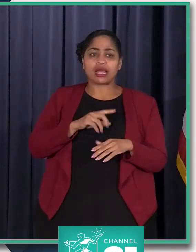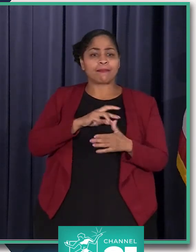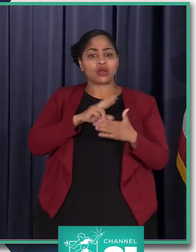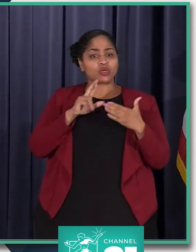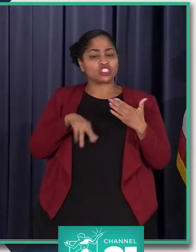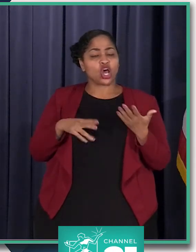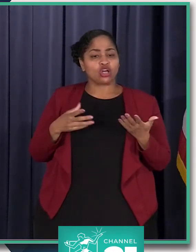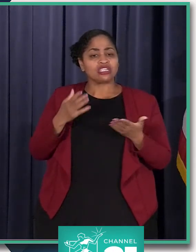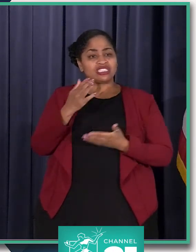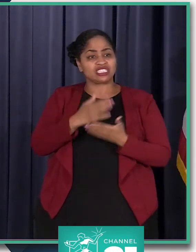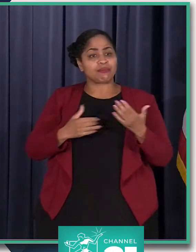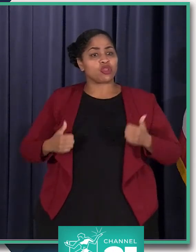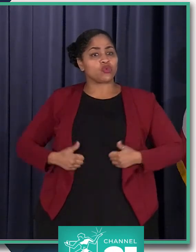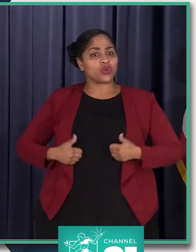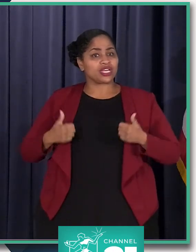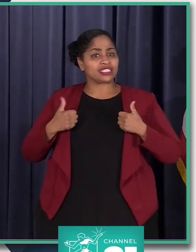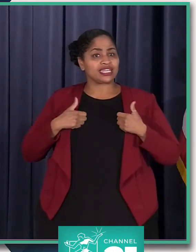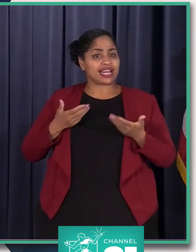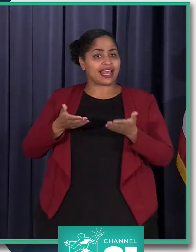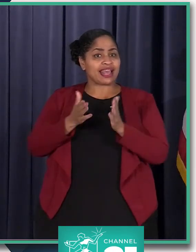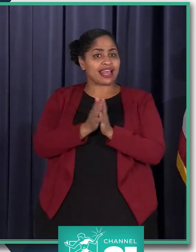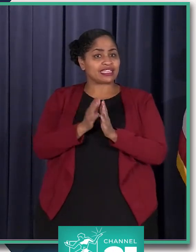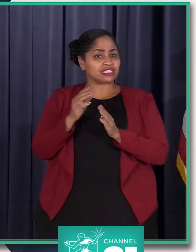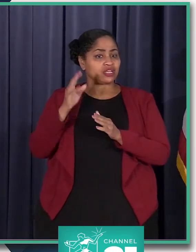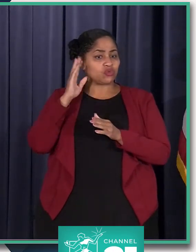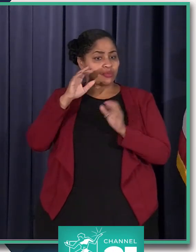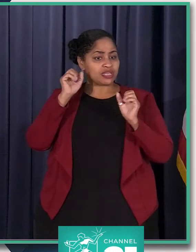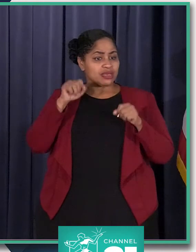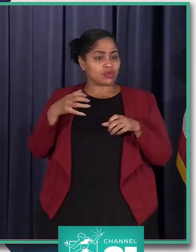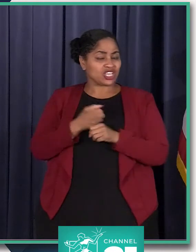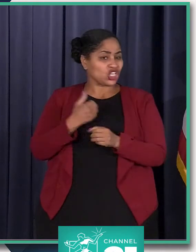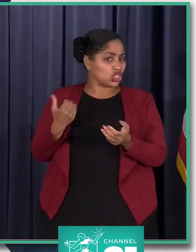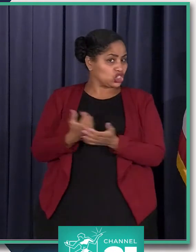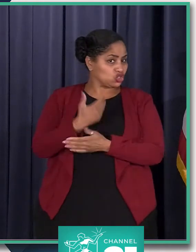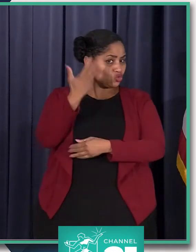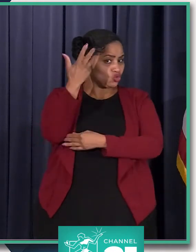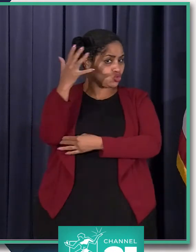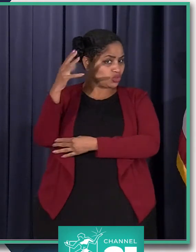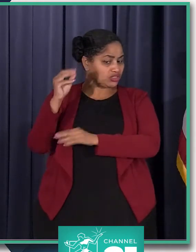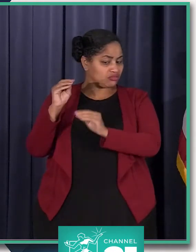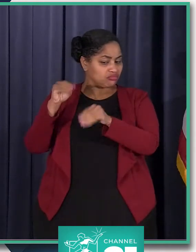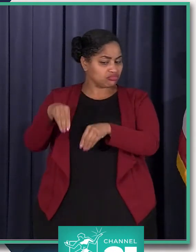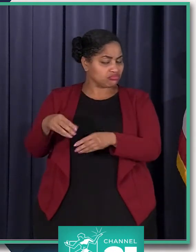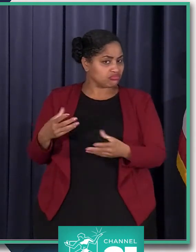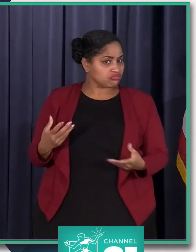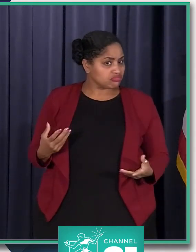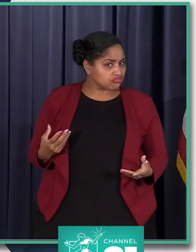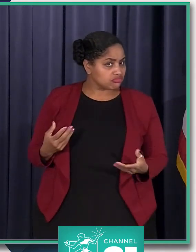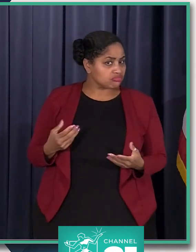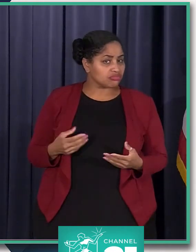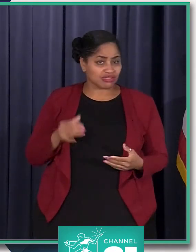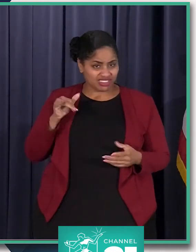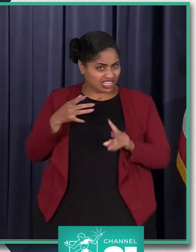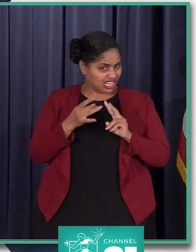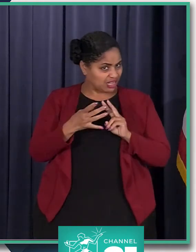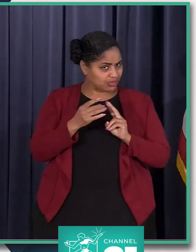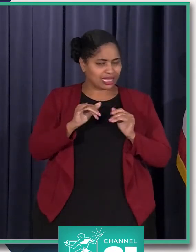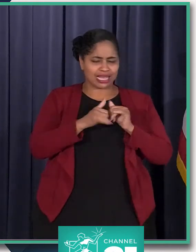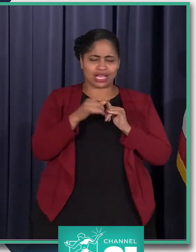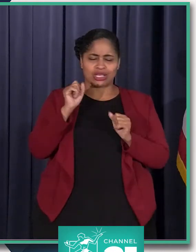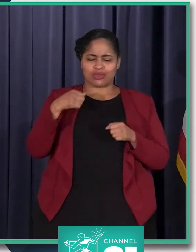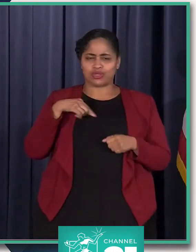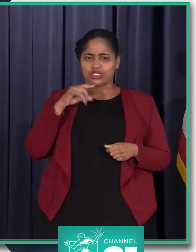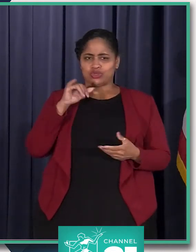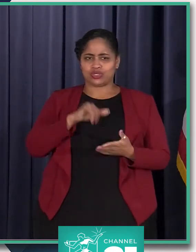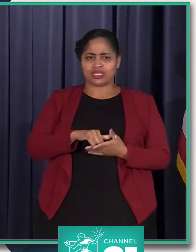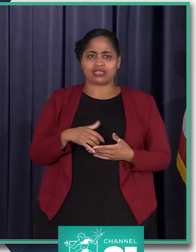of the residents are asking if we're able to get new trees planted. Is that an option, and how do we go about that?